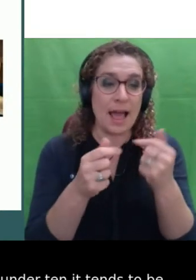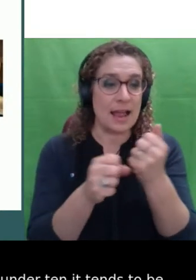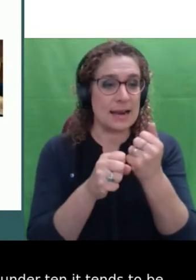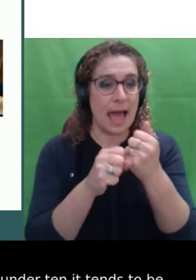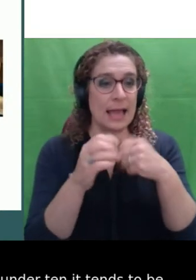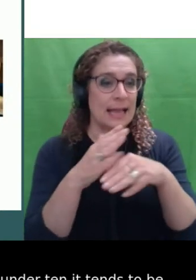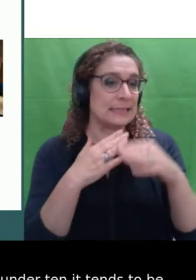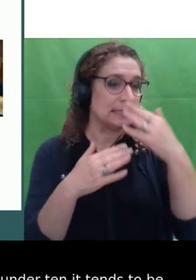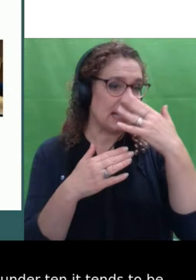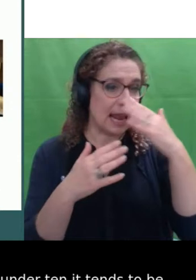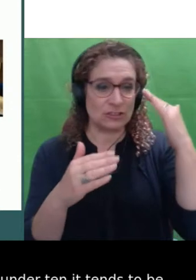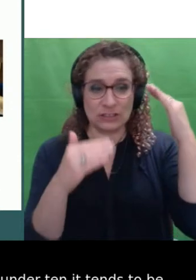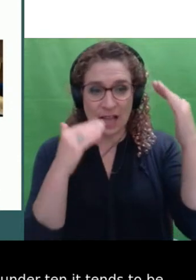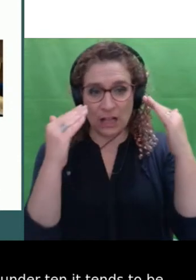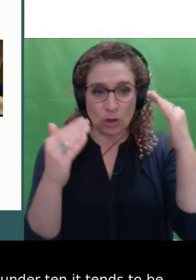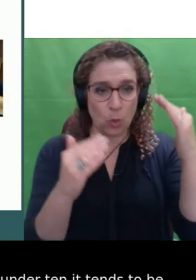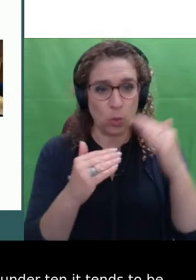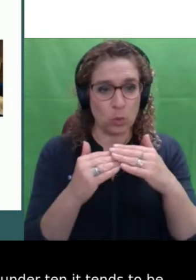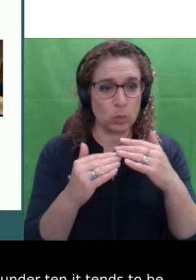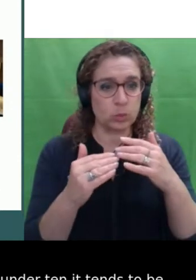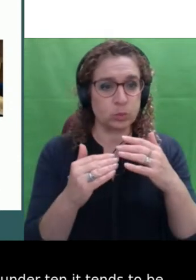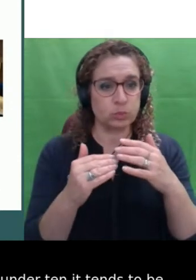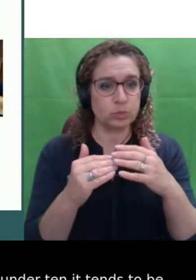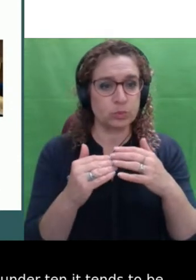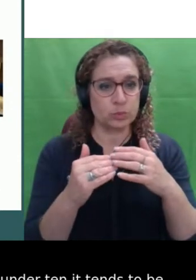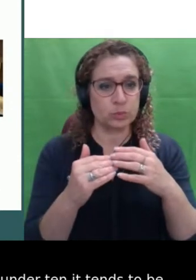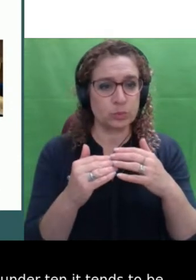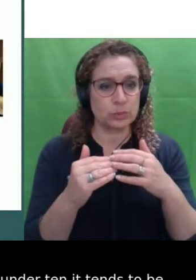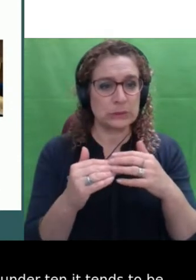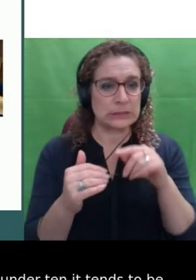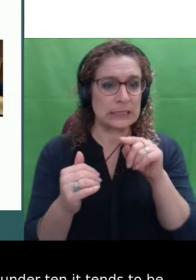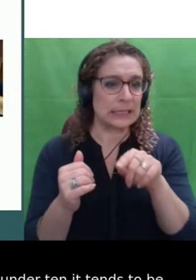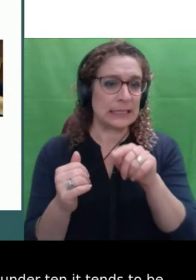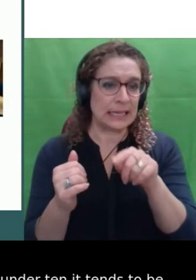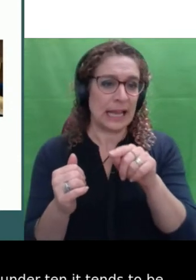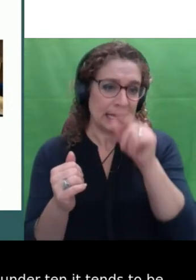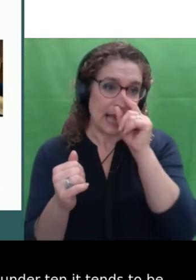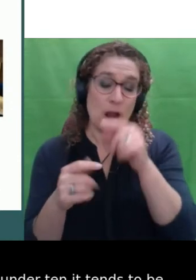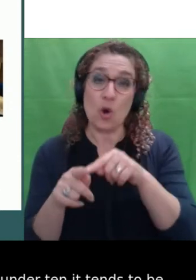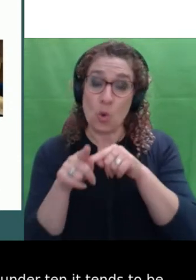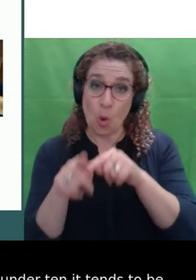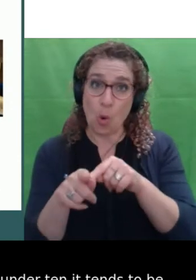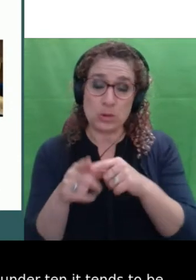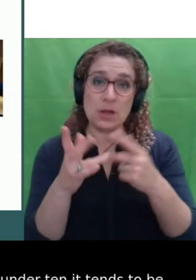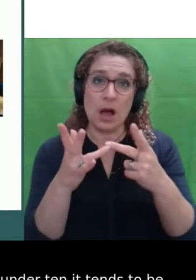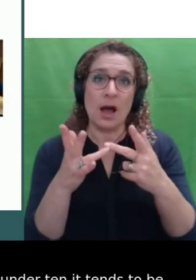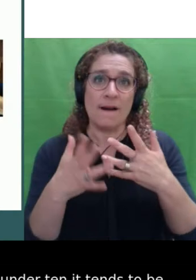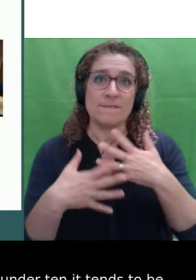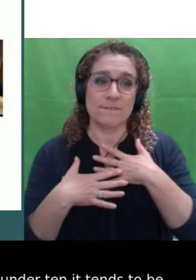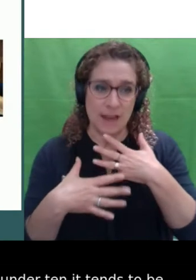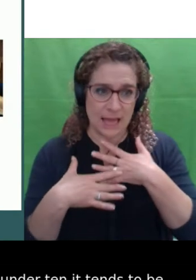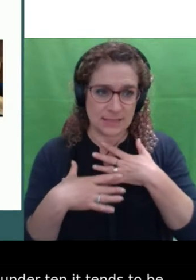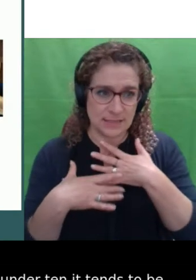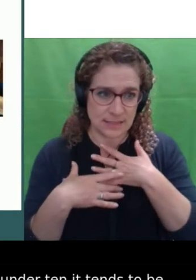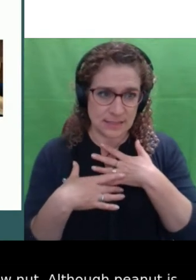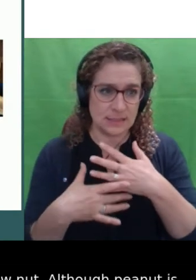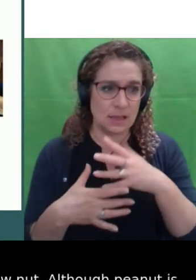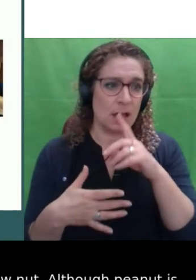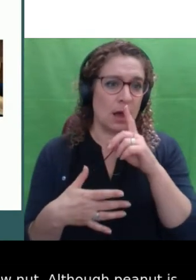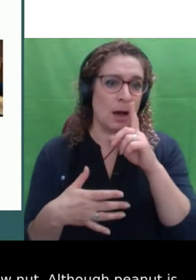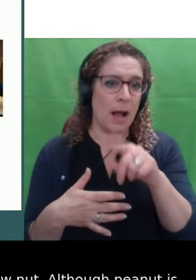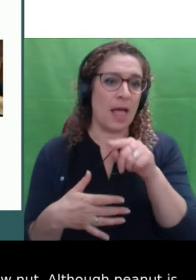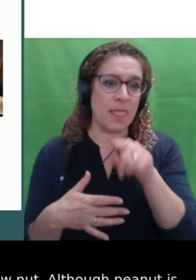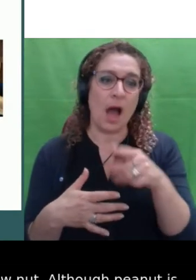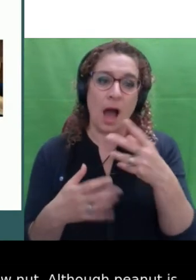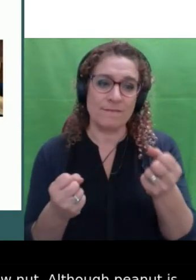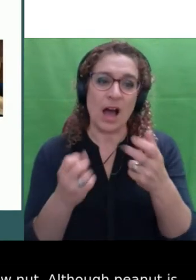and so peanut although it is caused by many anaphylaxis there are other foods that are and probably now